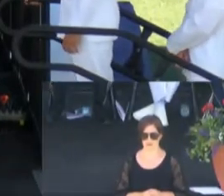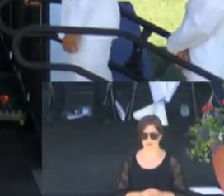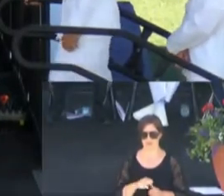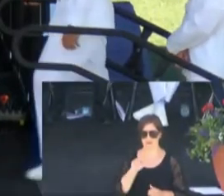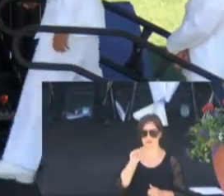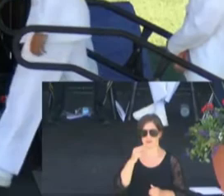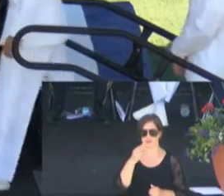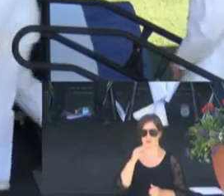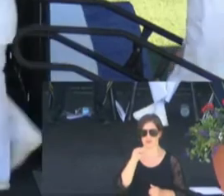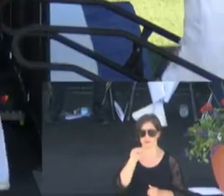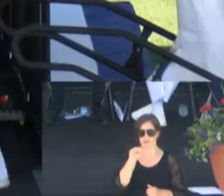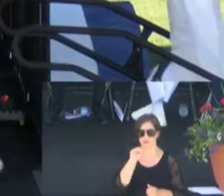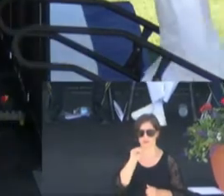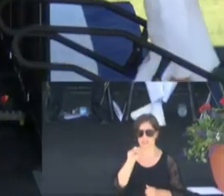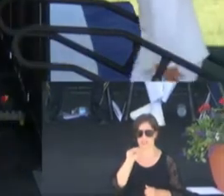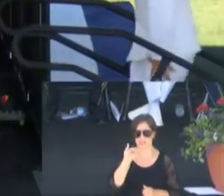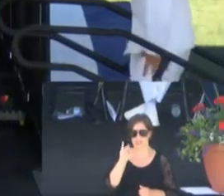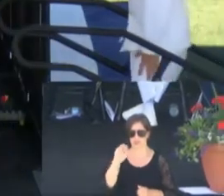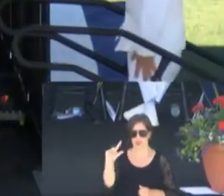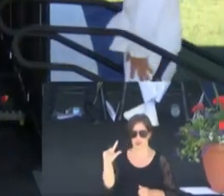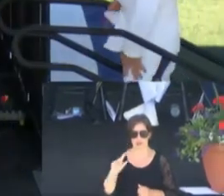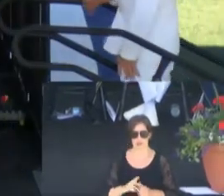Thomas Michael Neal.